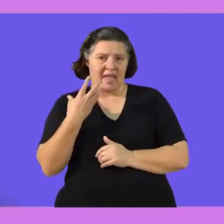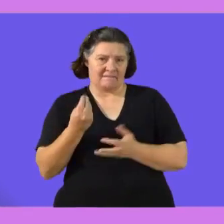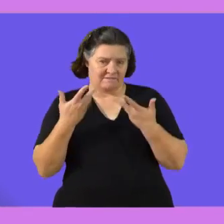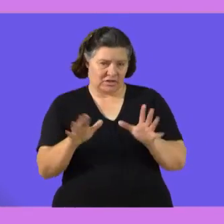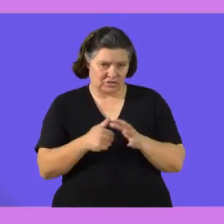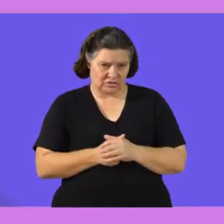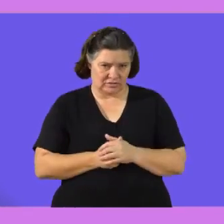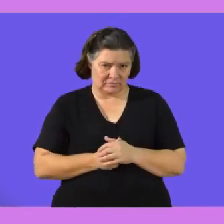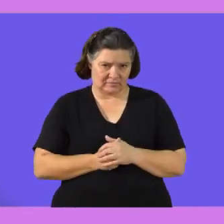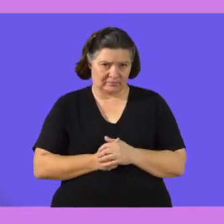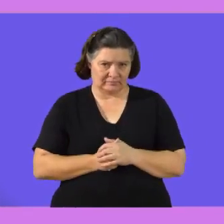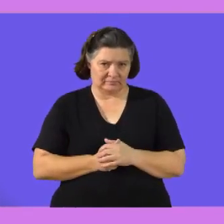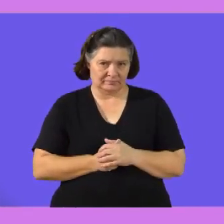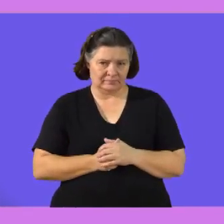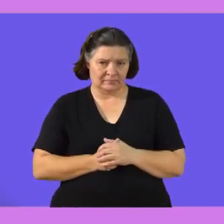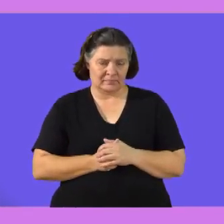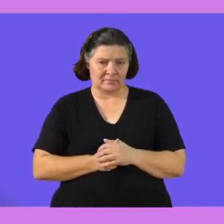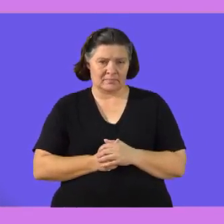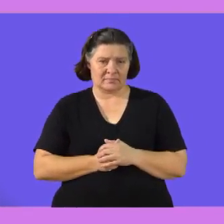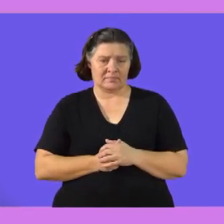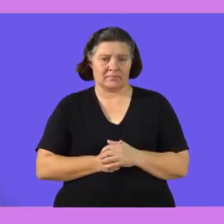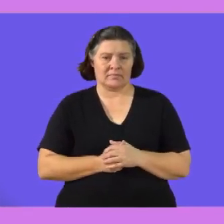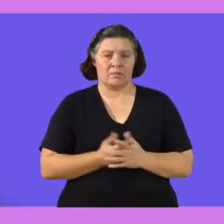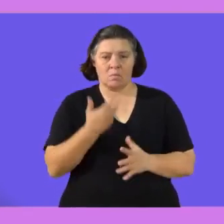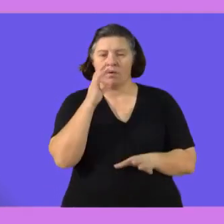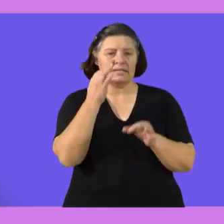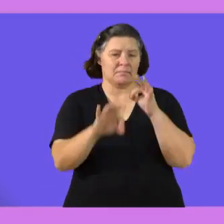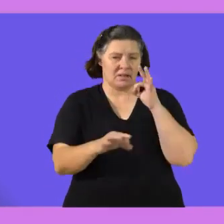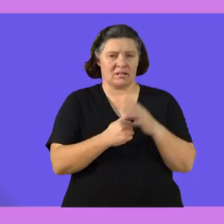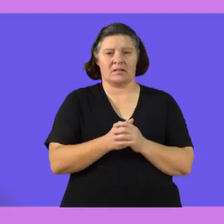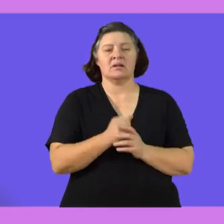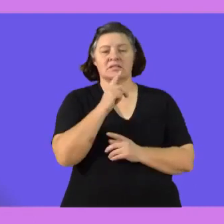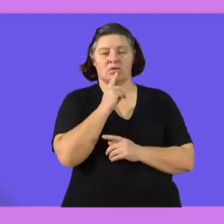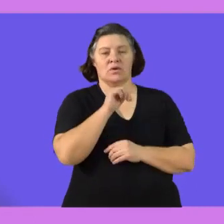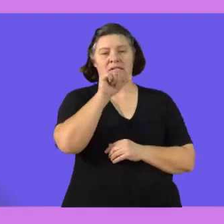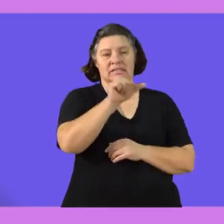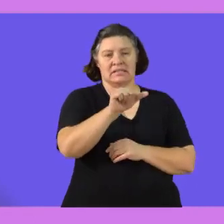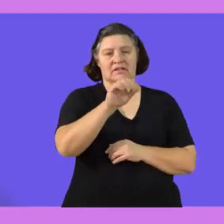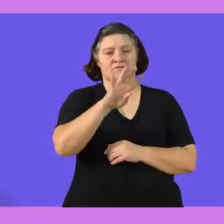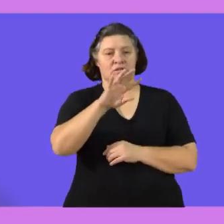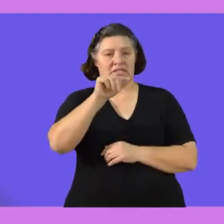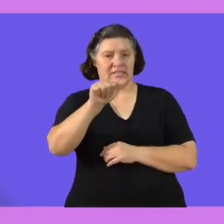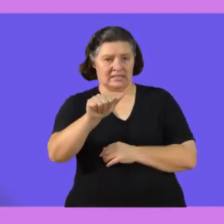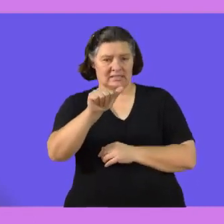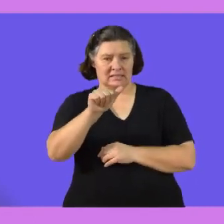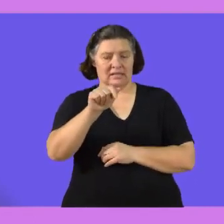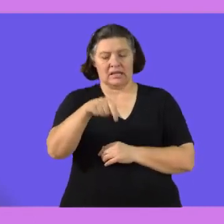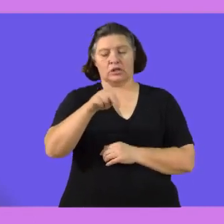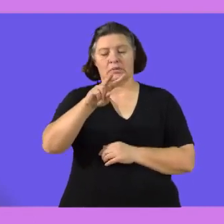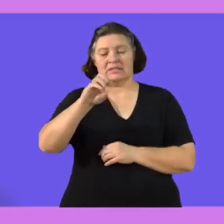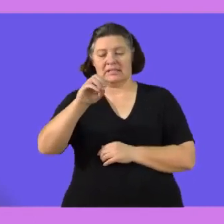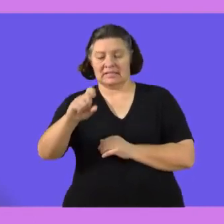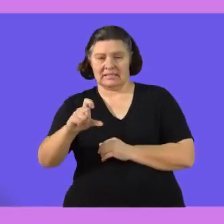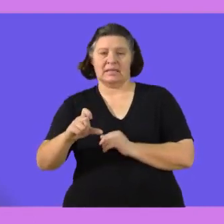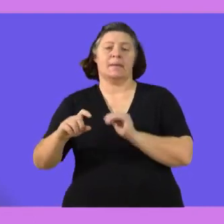on the right-hand side. Okay, so let's simplify that value. So I'm going to say 646 rand and 20